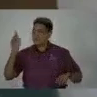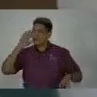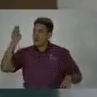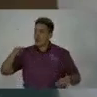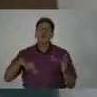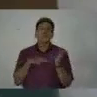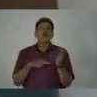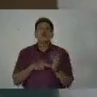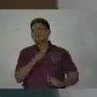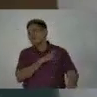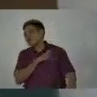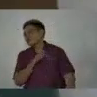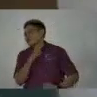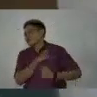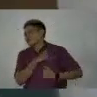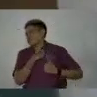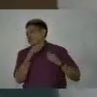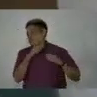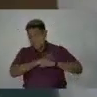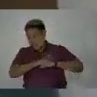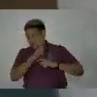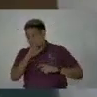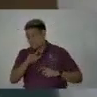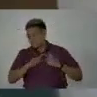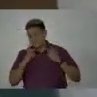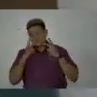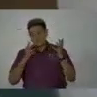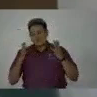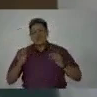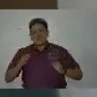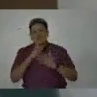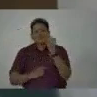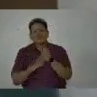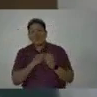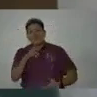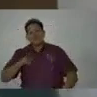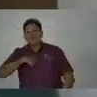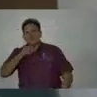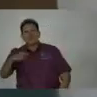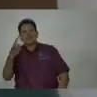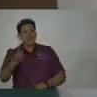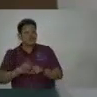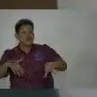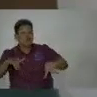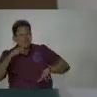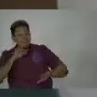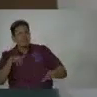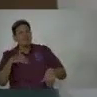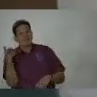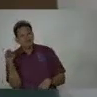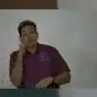nurse, police, soldier, security guard, civil and public servant can trust. We need one that does not unduly